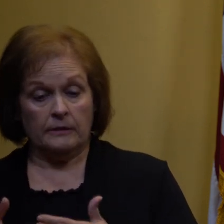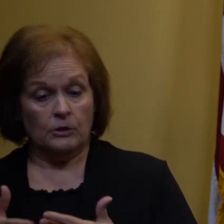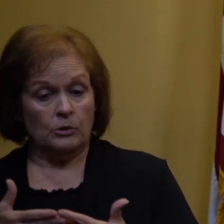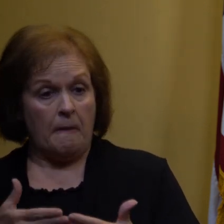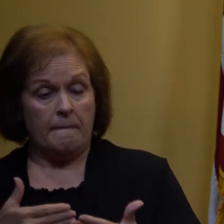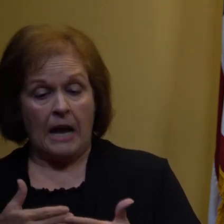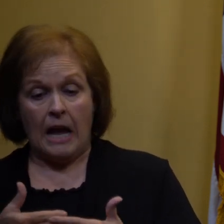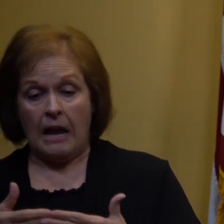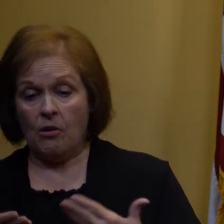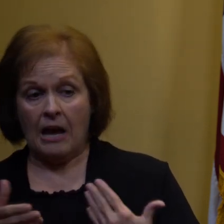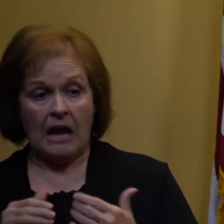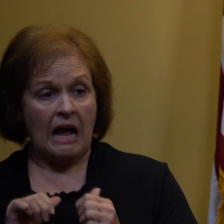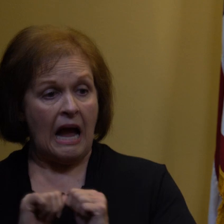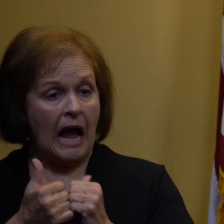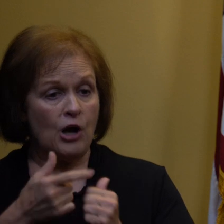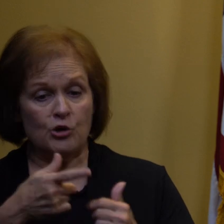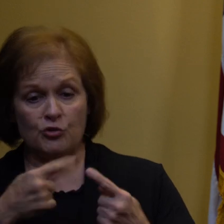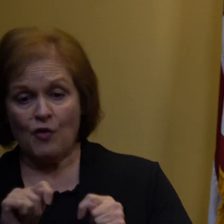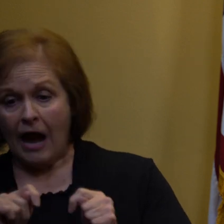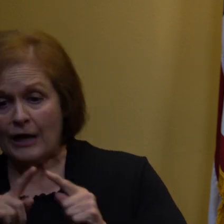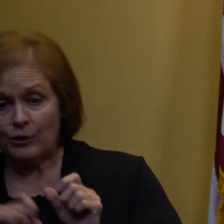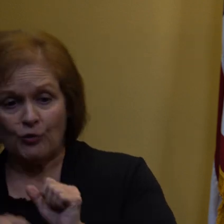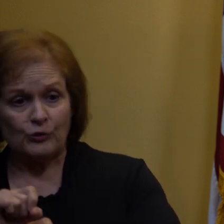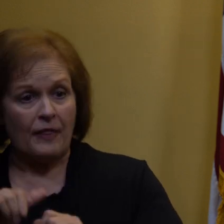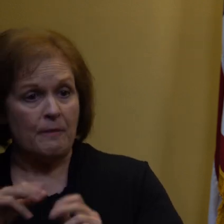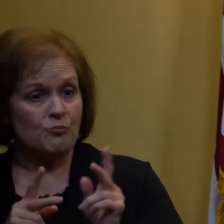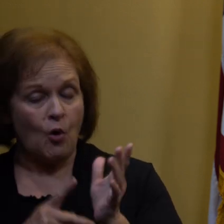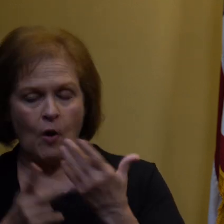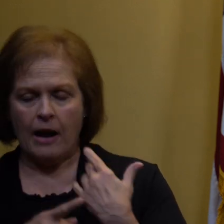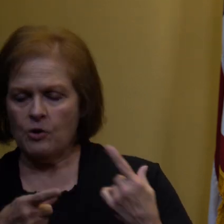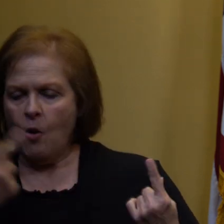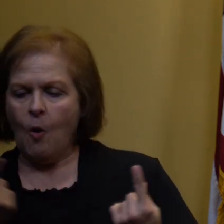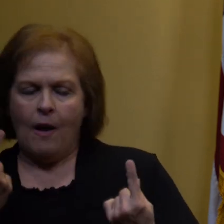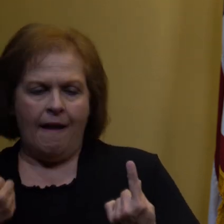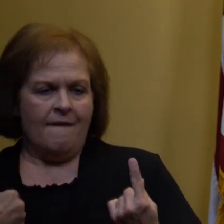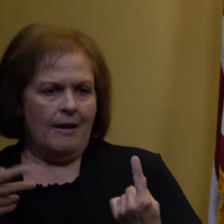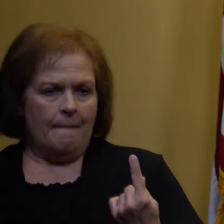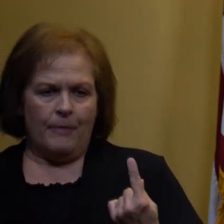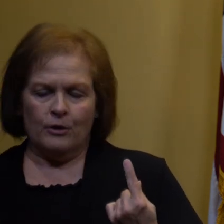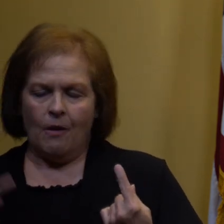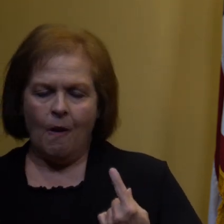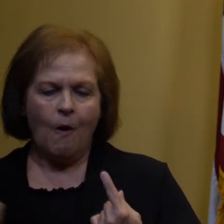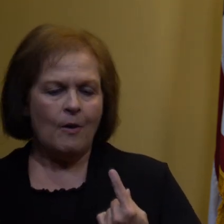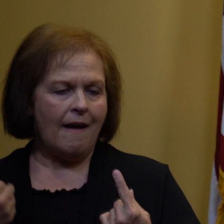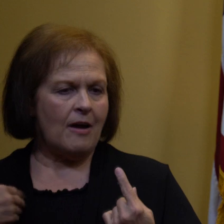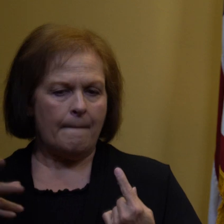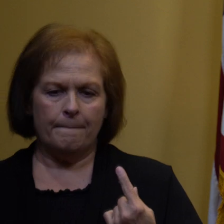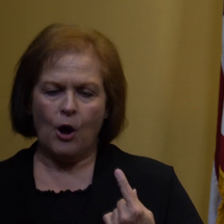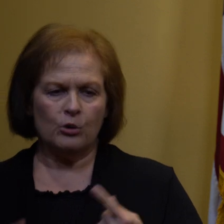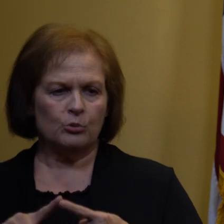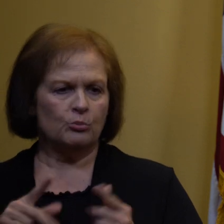how well you try to structure a program, you'll always have somebody, always somebody